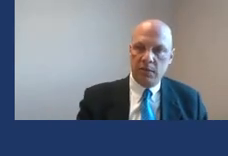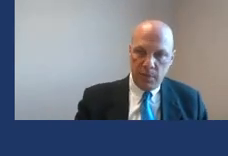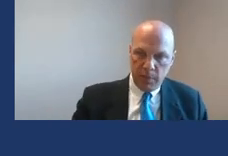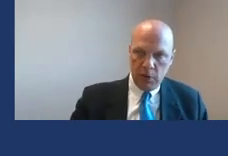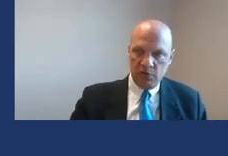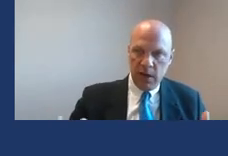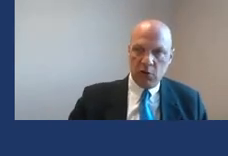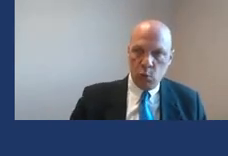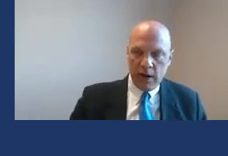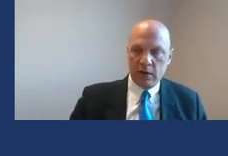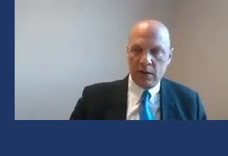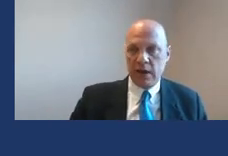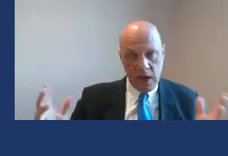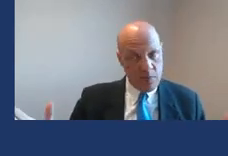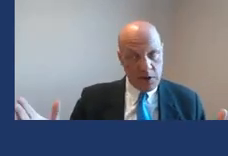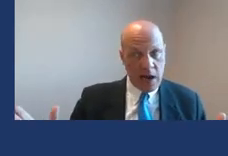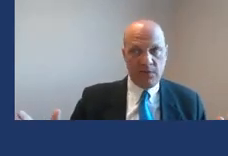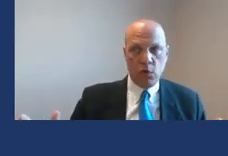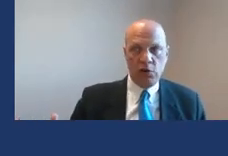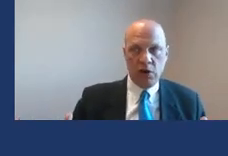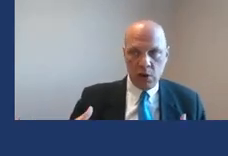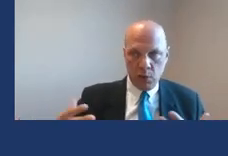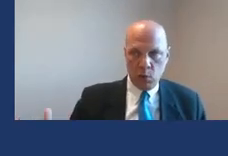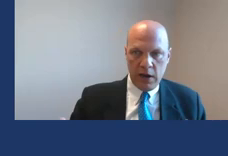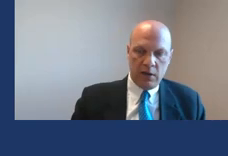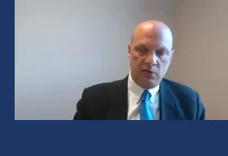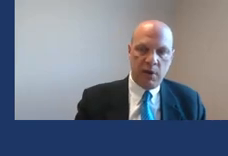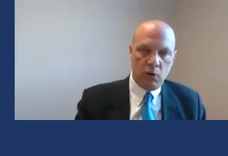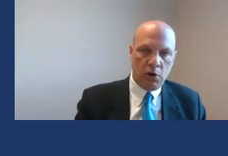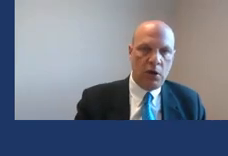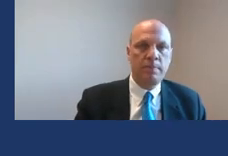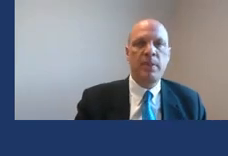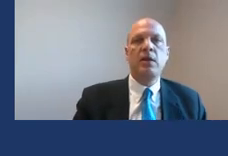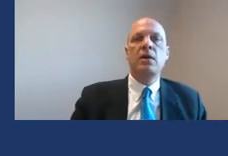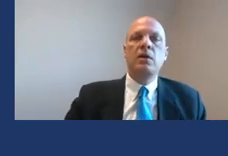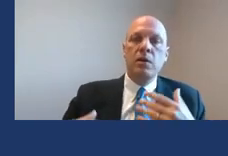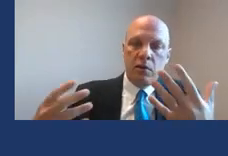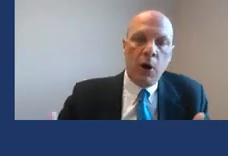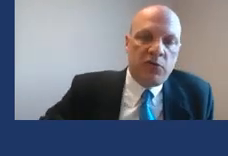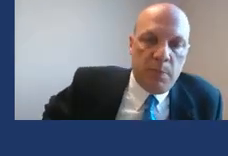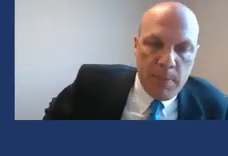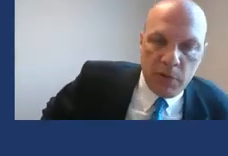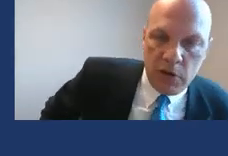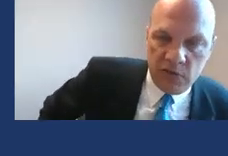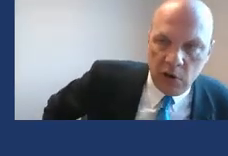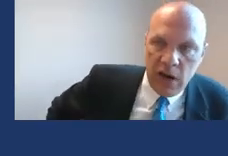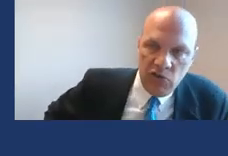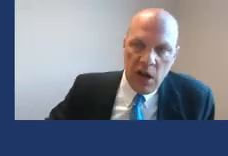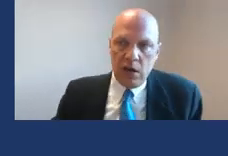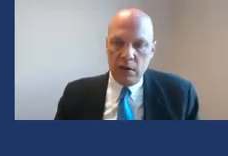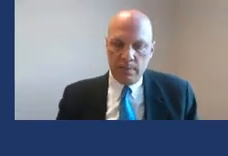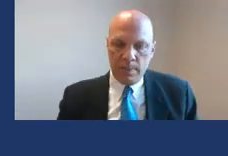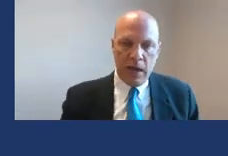94% of the people that use MAID are white, and that's even in California, where white is a minority. Most of the people that use it